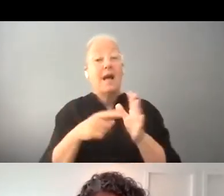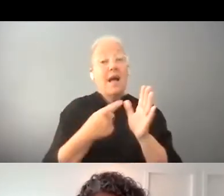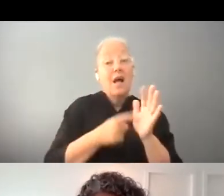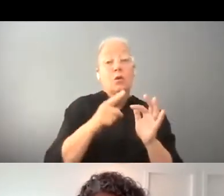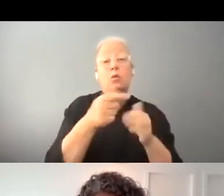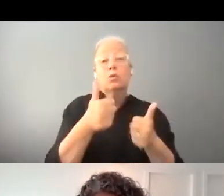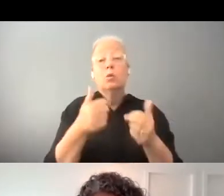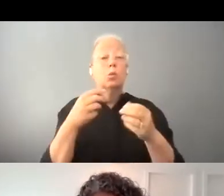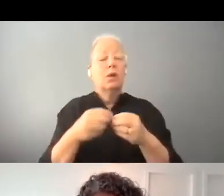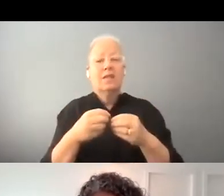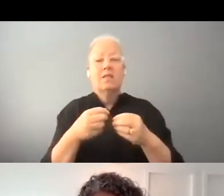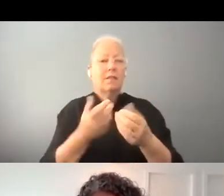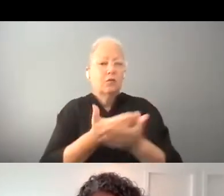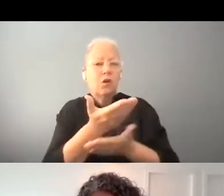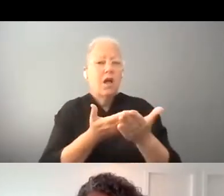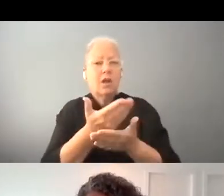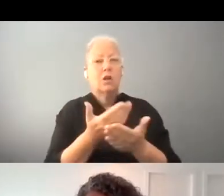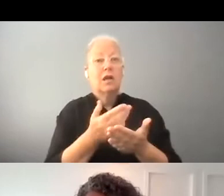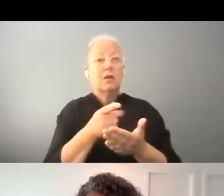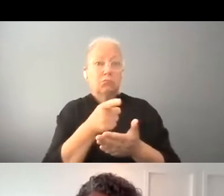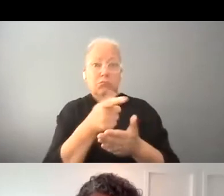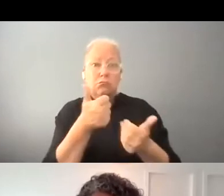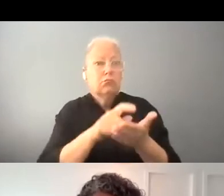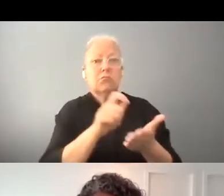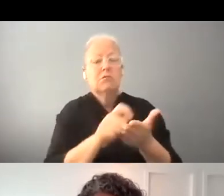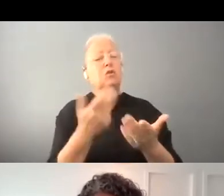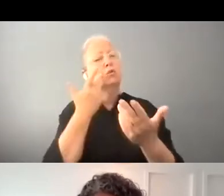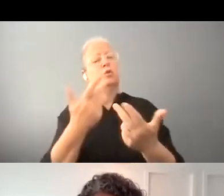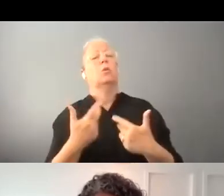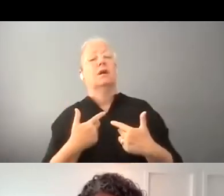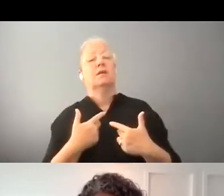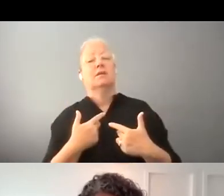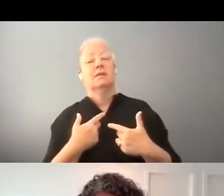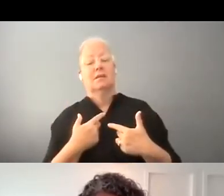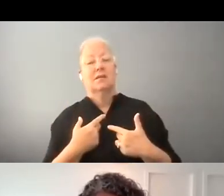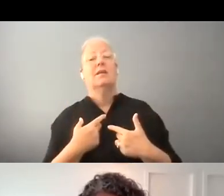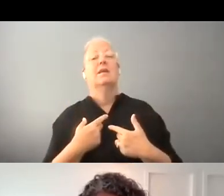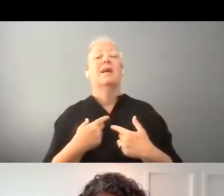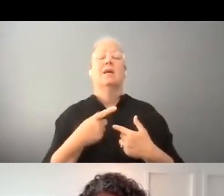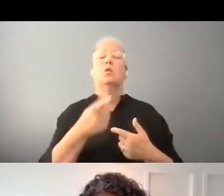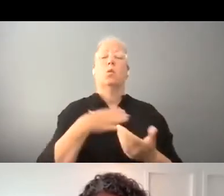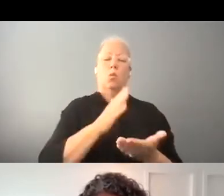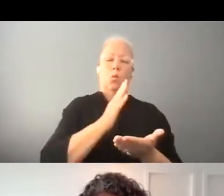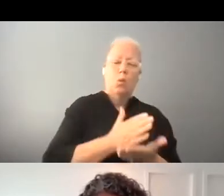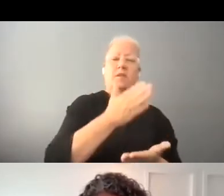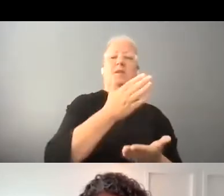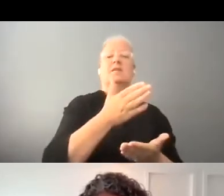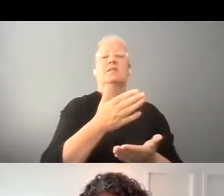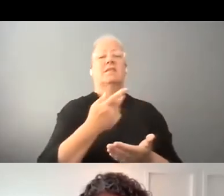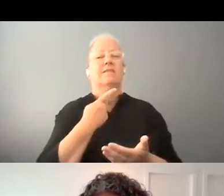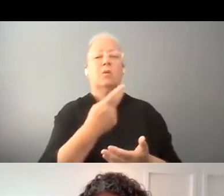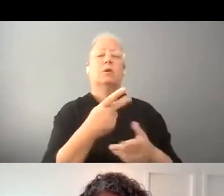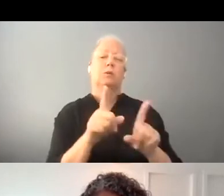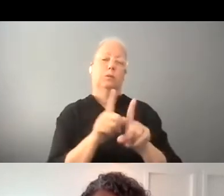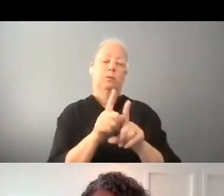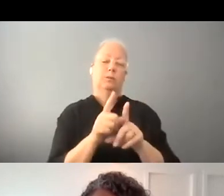as a writer? Like, show us that, as well as all the things we've been saying about authenticity of voice. Thanks,